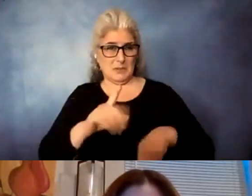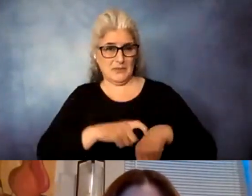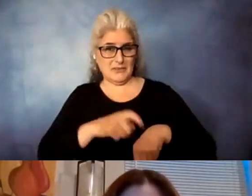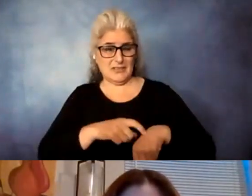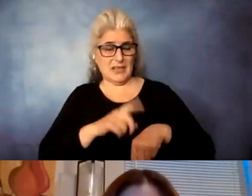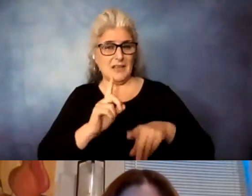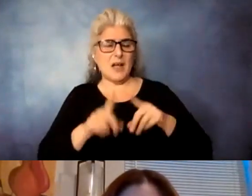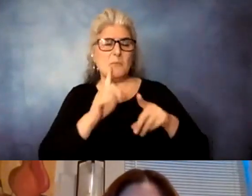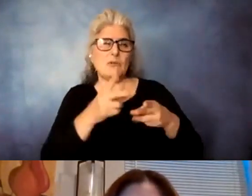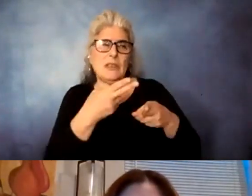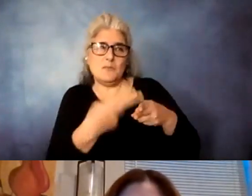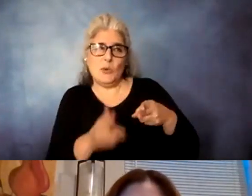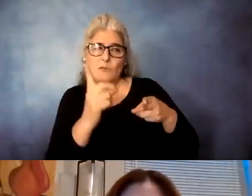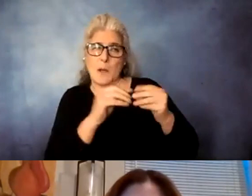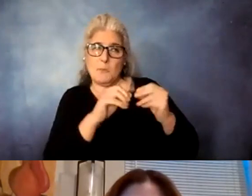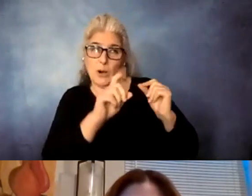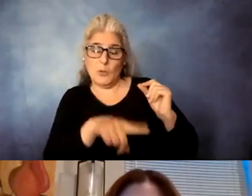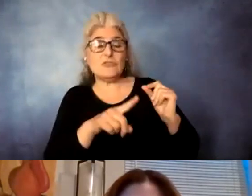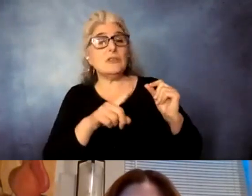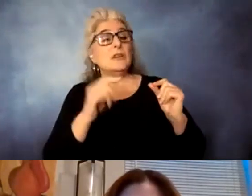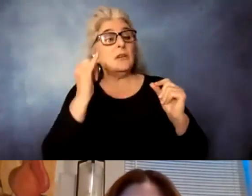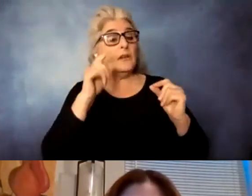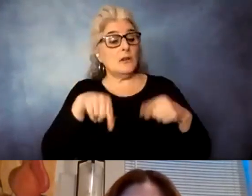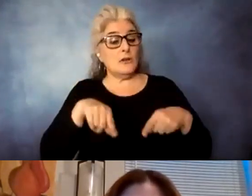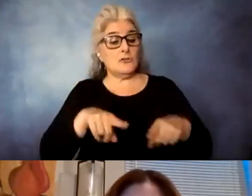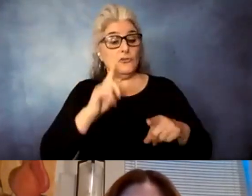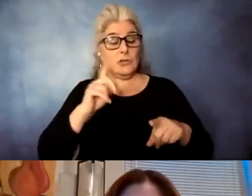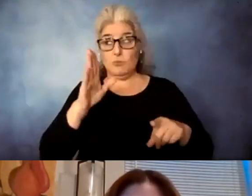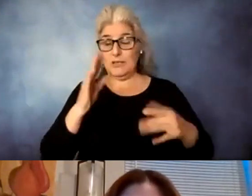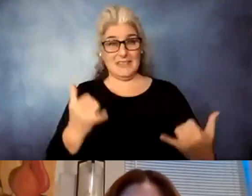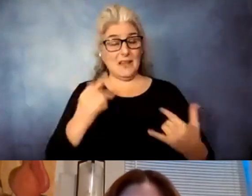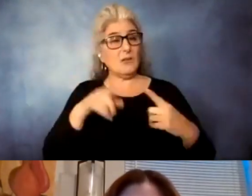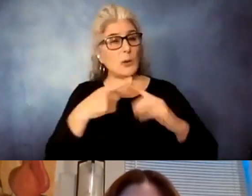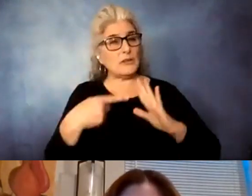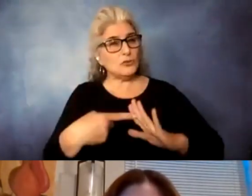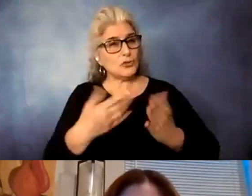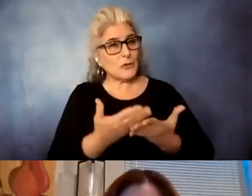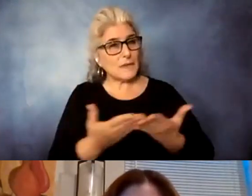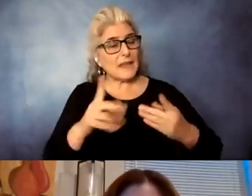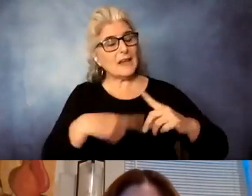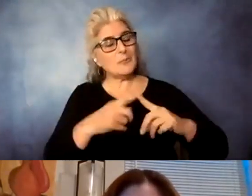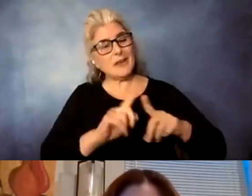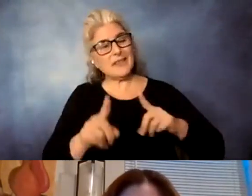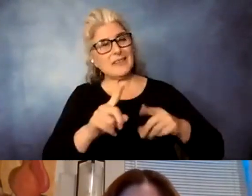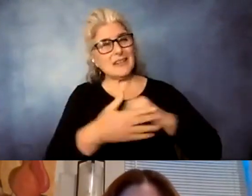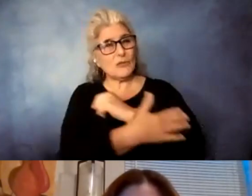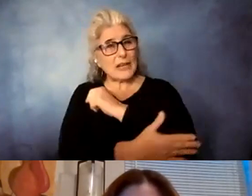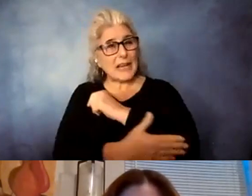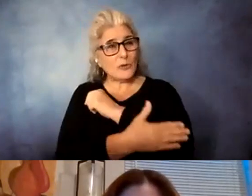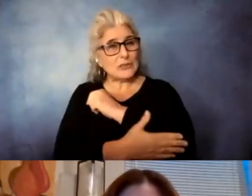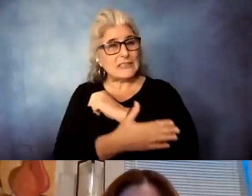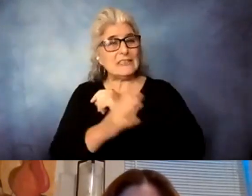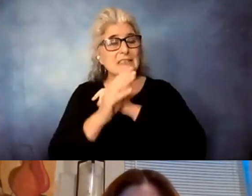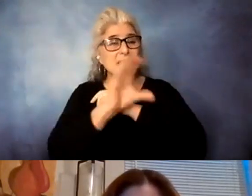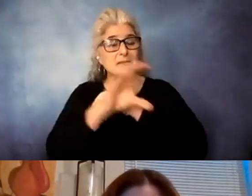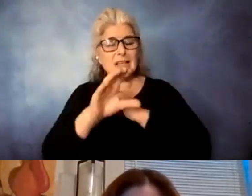one. really quick thing. When you're doing these presentations, like when you showed that thing about, the different counties and how people